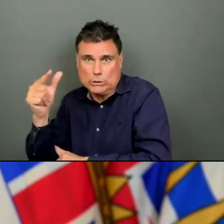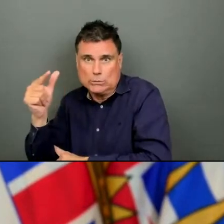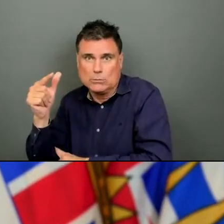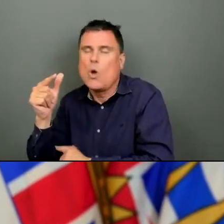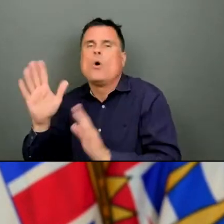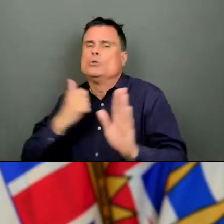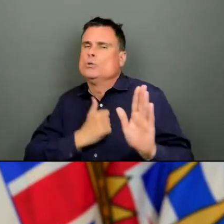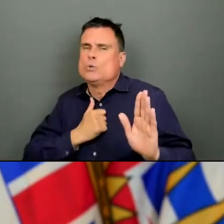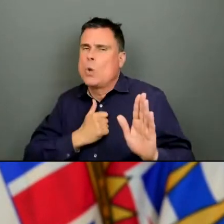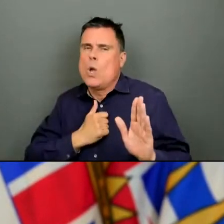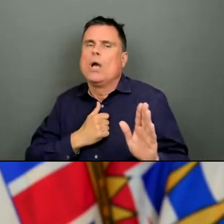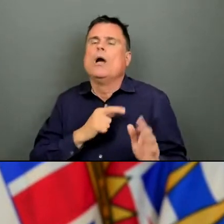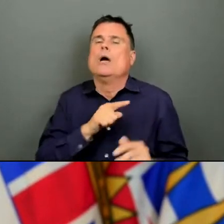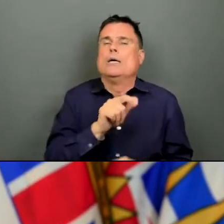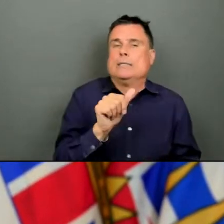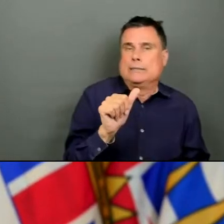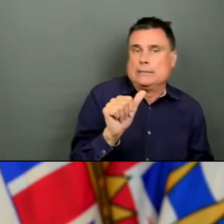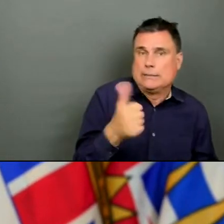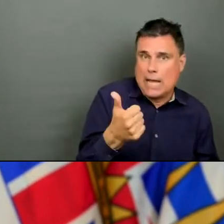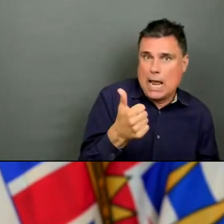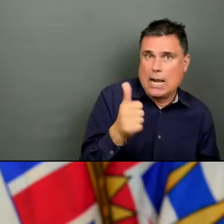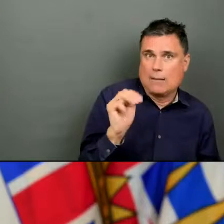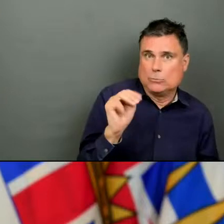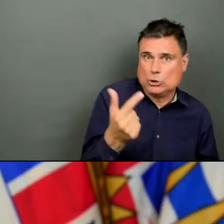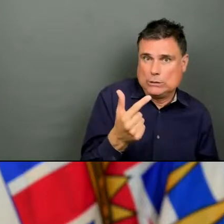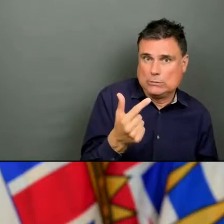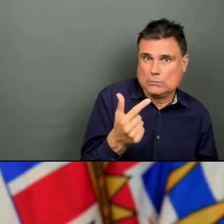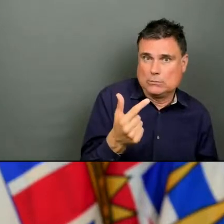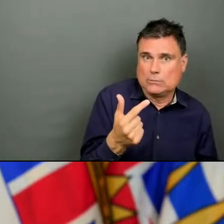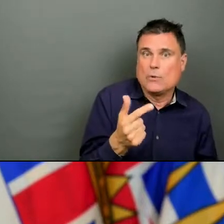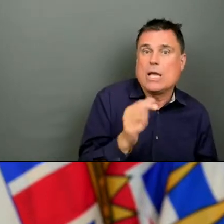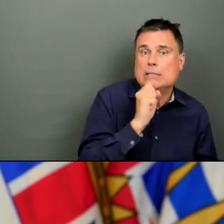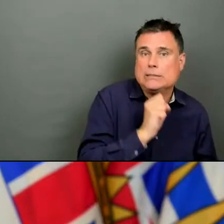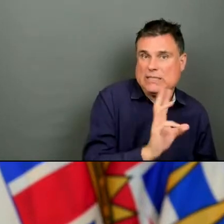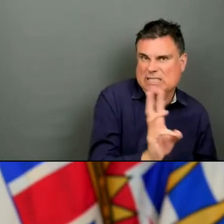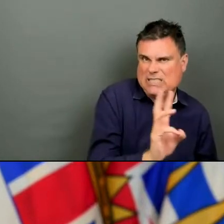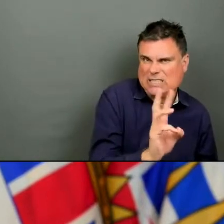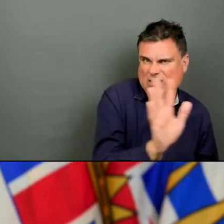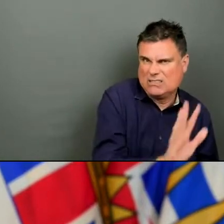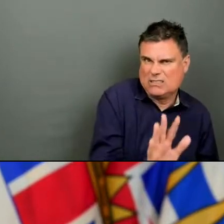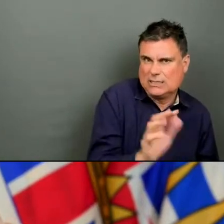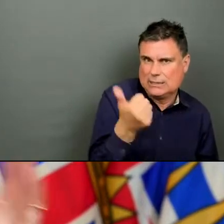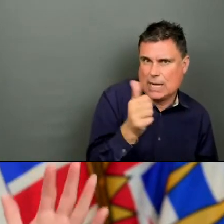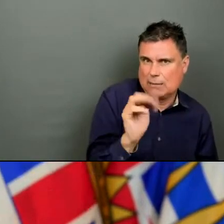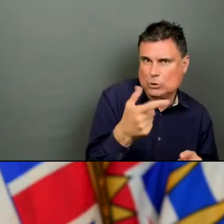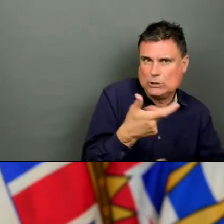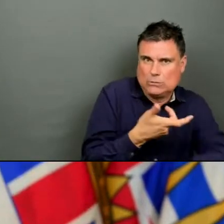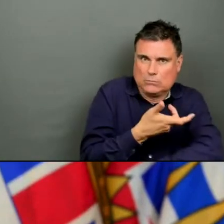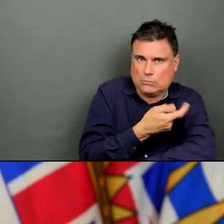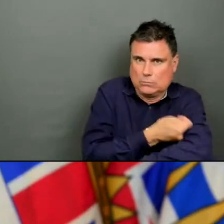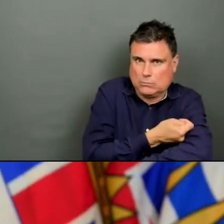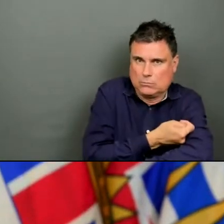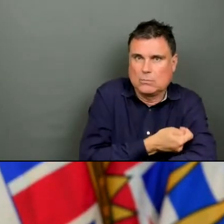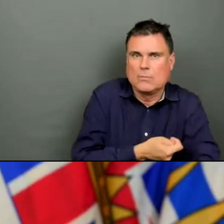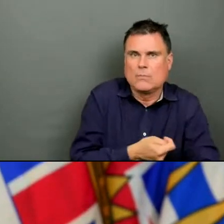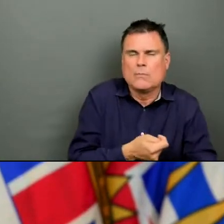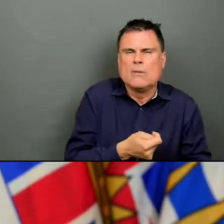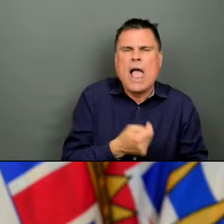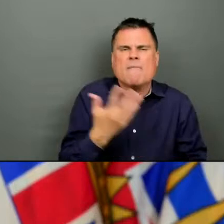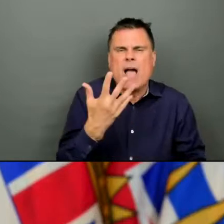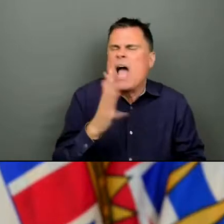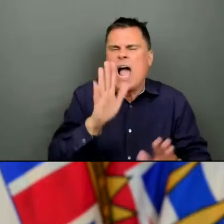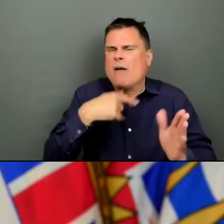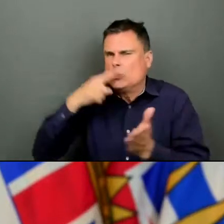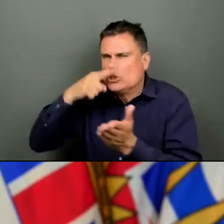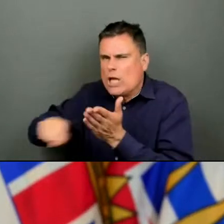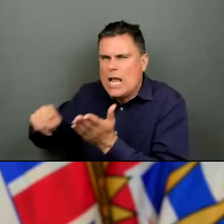10 micrograms in age down to age 6, and then I think it's 5 micrograms. I have to check my notes. But